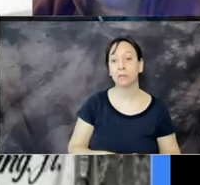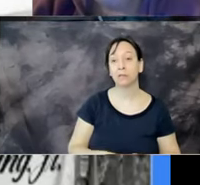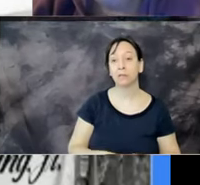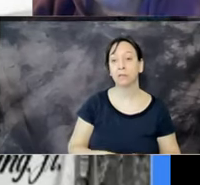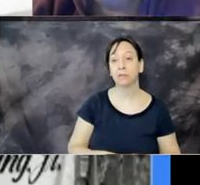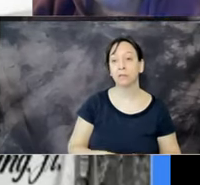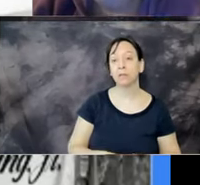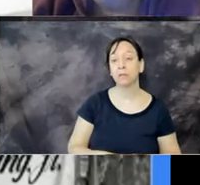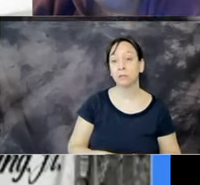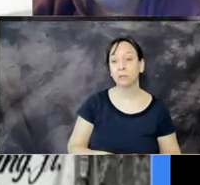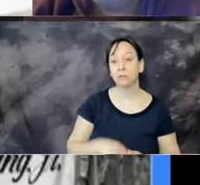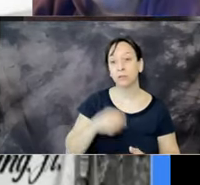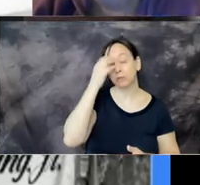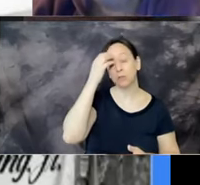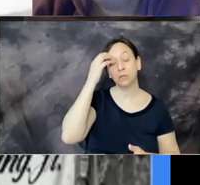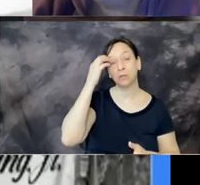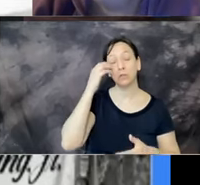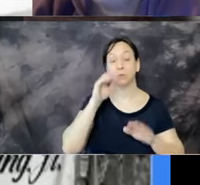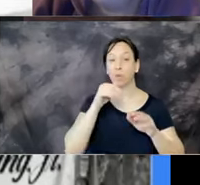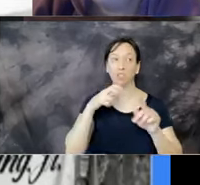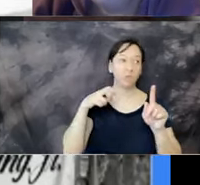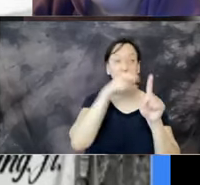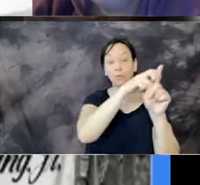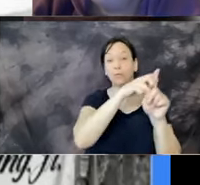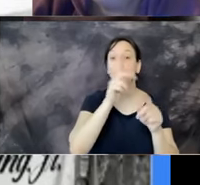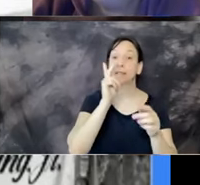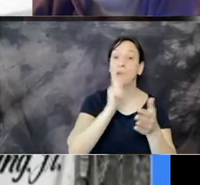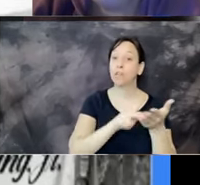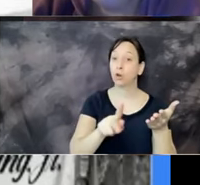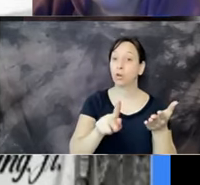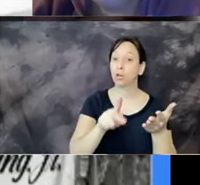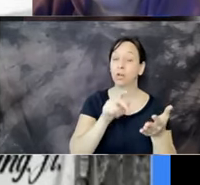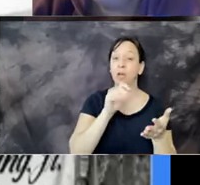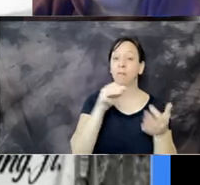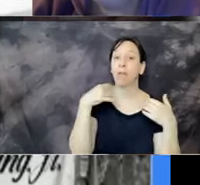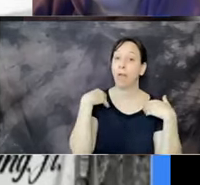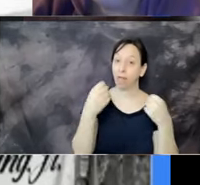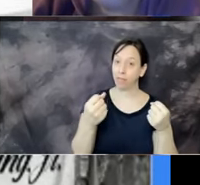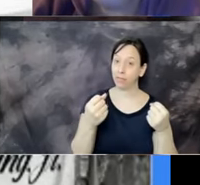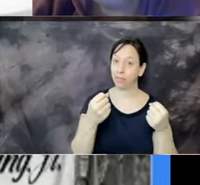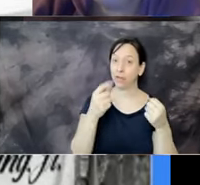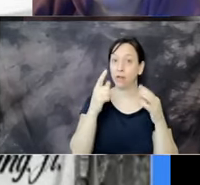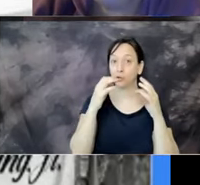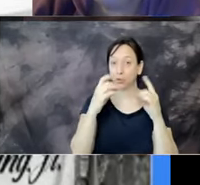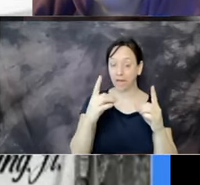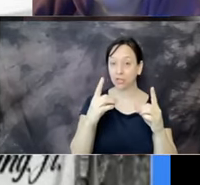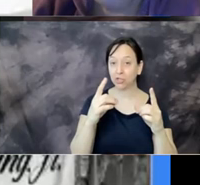Secretary of Health, Education, and Welfare to